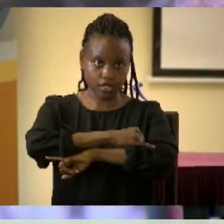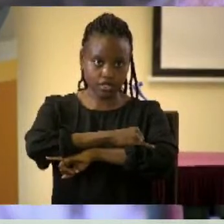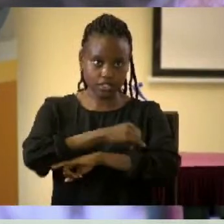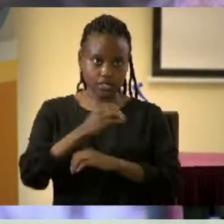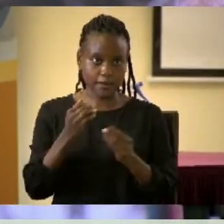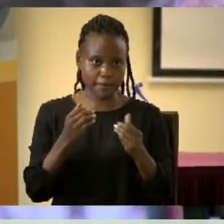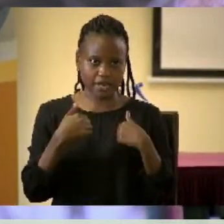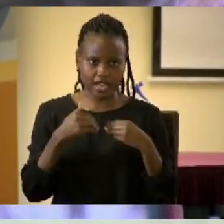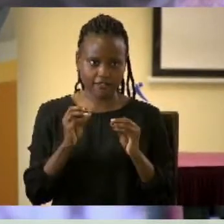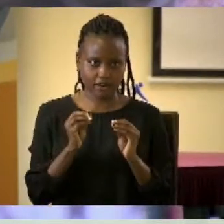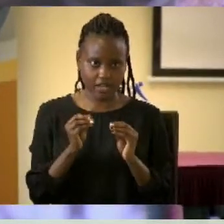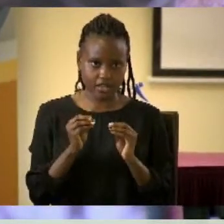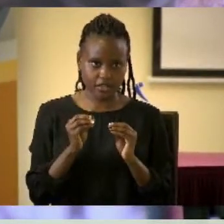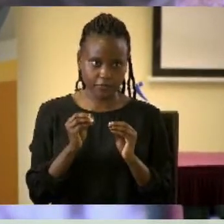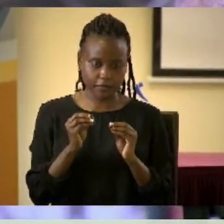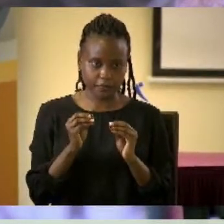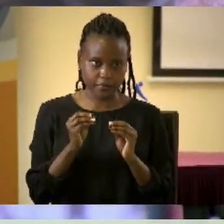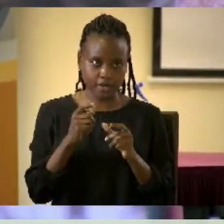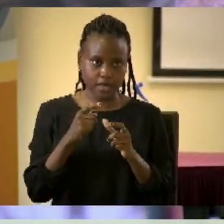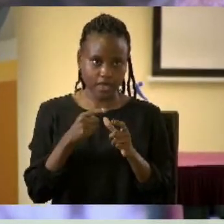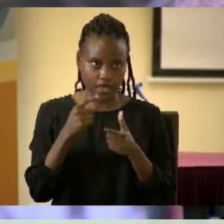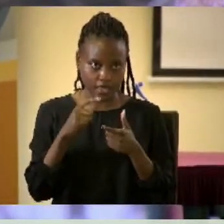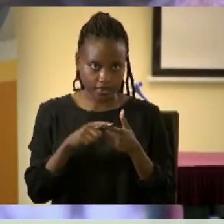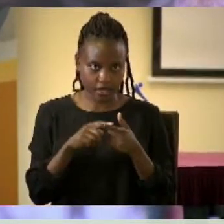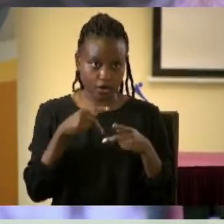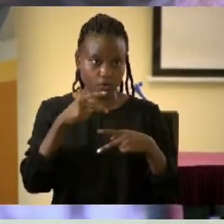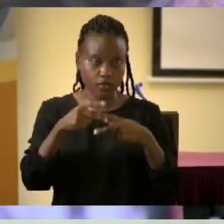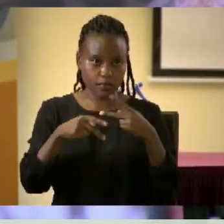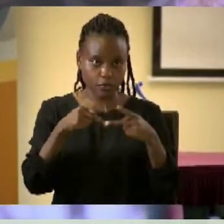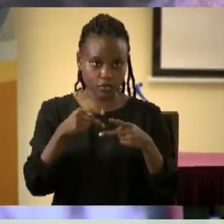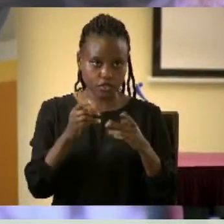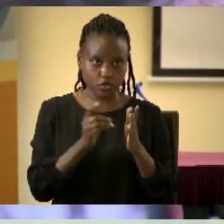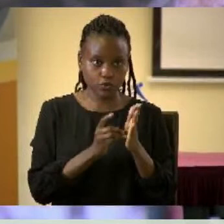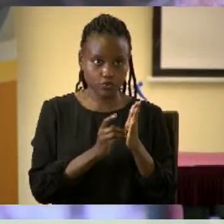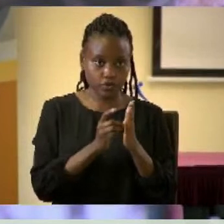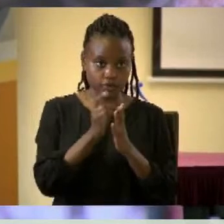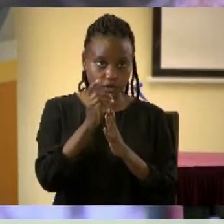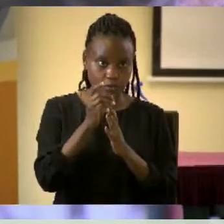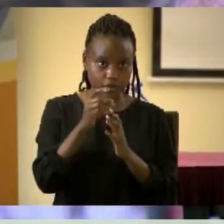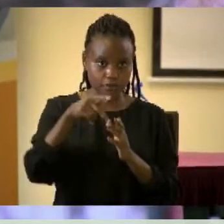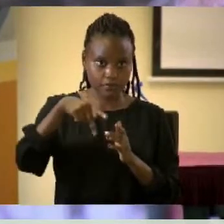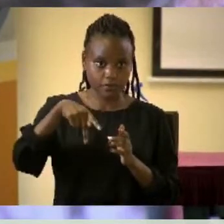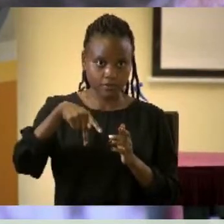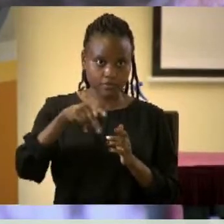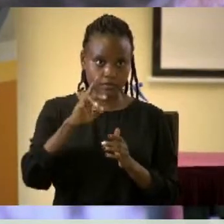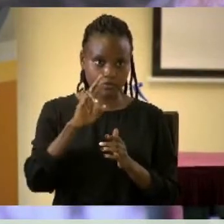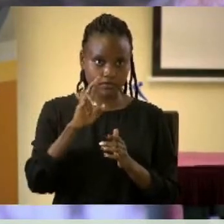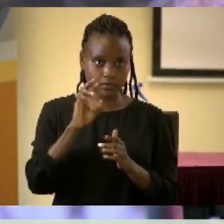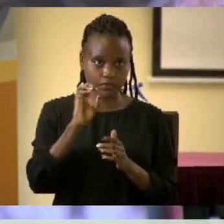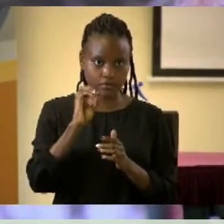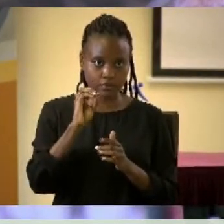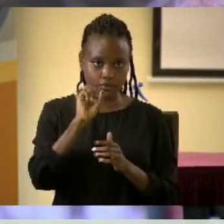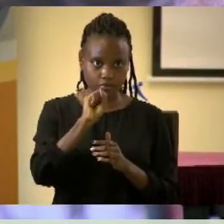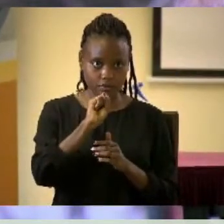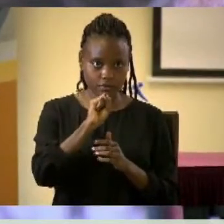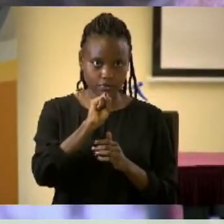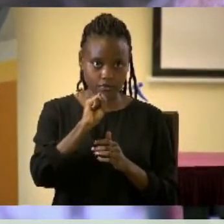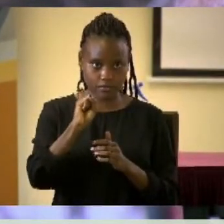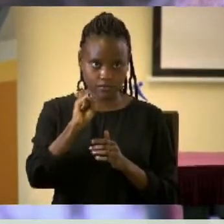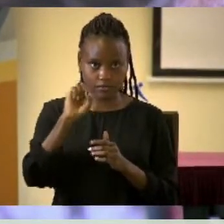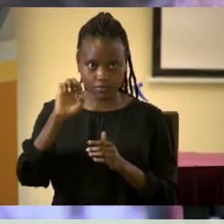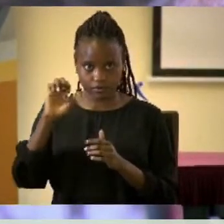funding. We have also embarked on the process of developing a pro se litigants guide for use by the public.